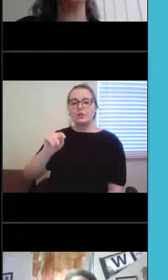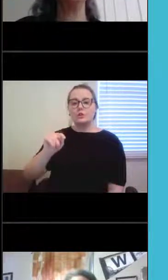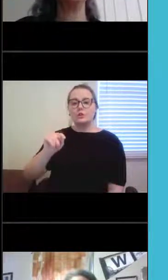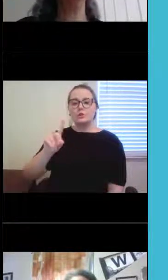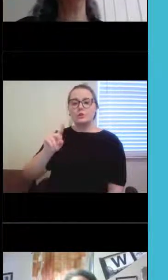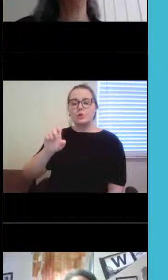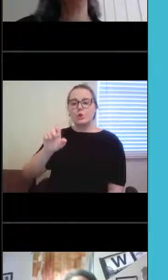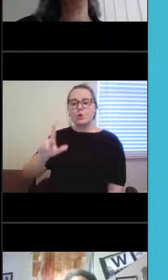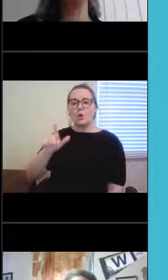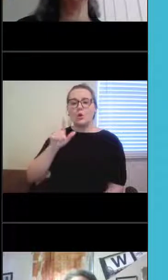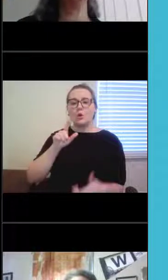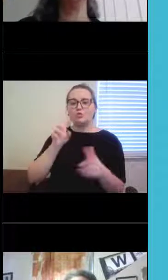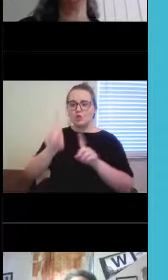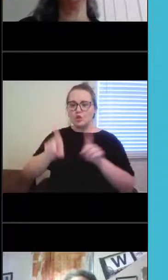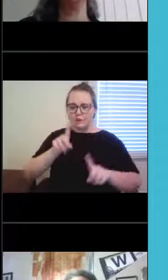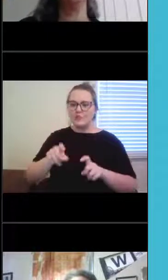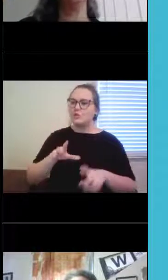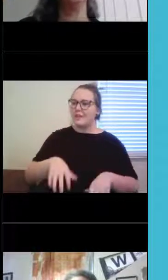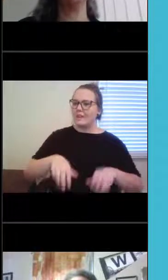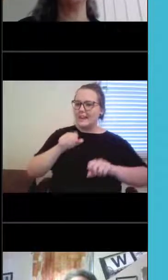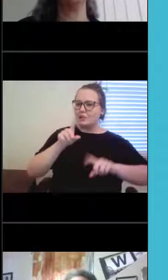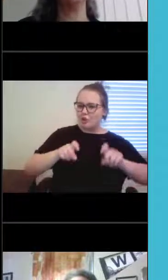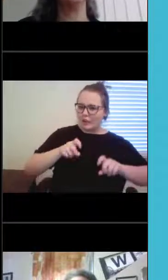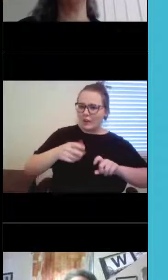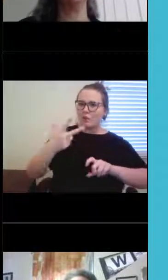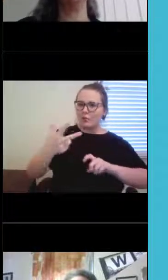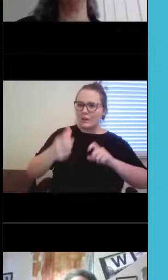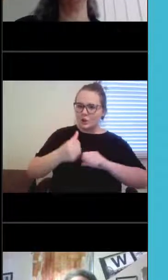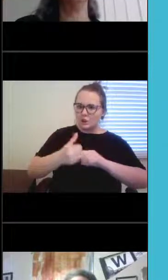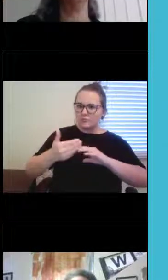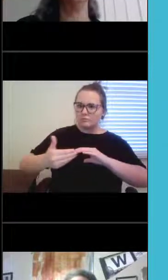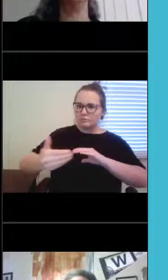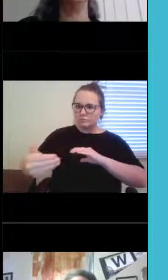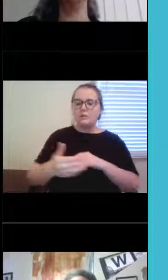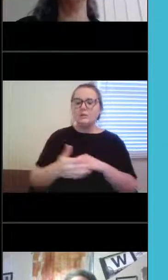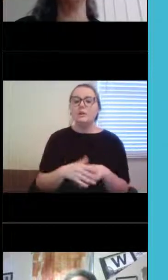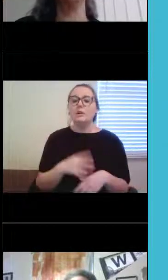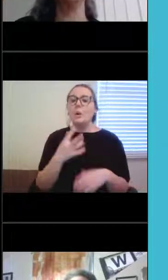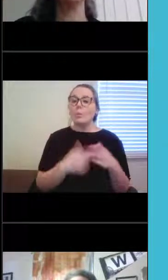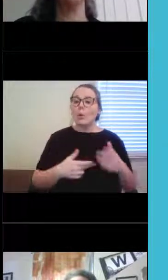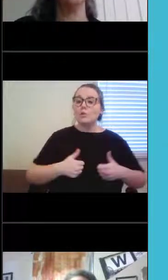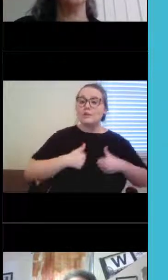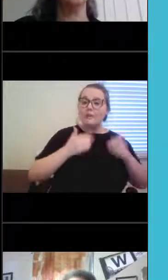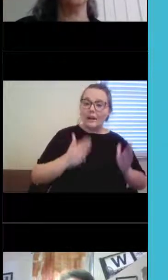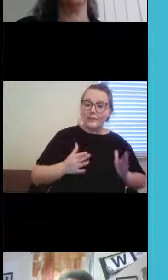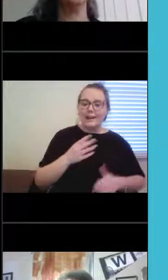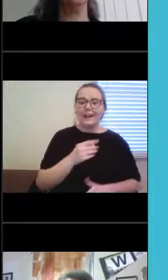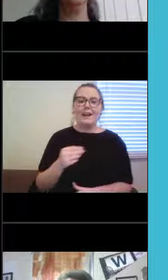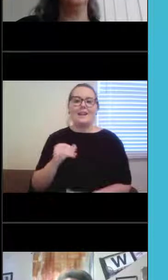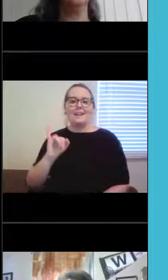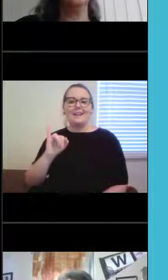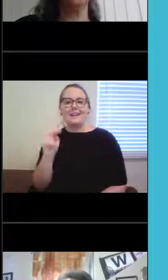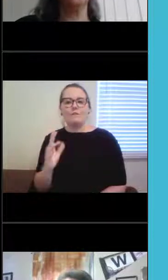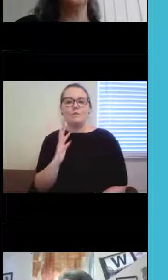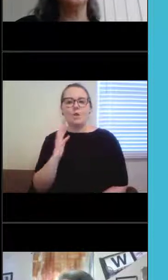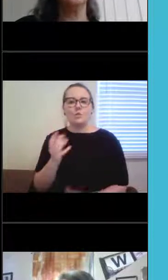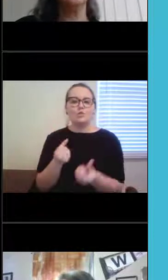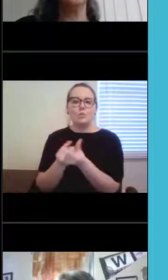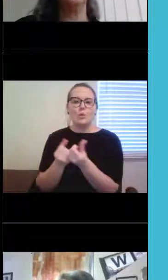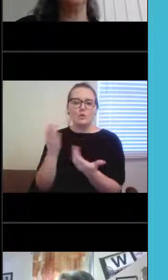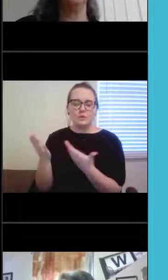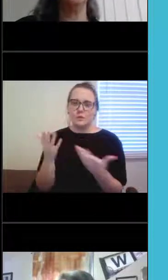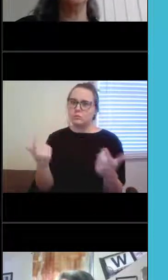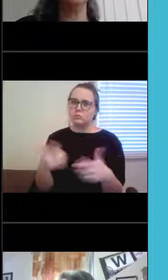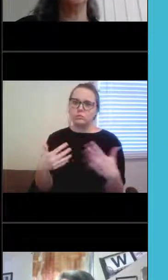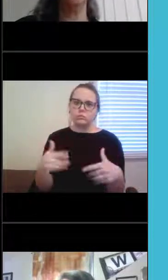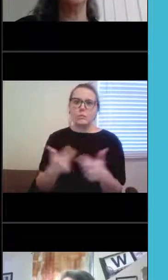3 years, and then there were follow-up interviews, both with survivors and an informal support source. So it's a very large